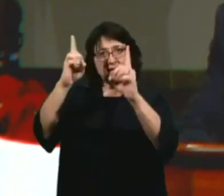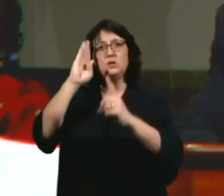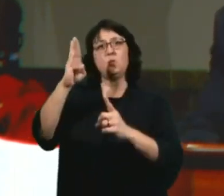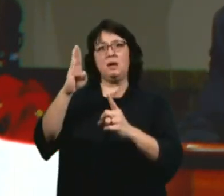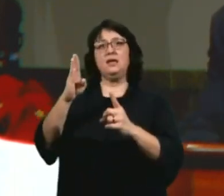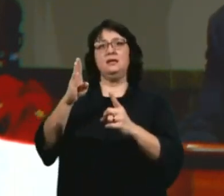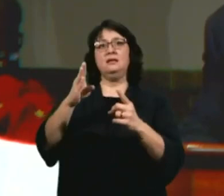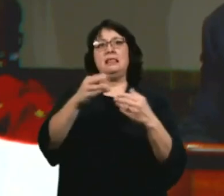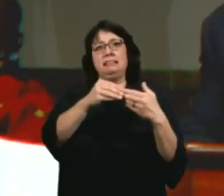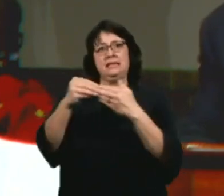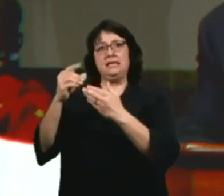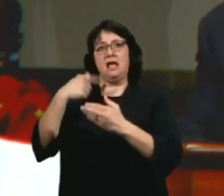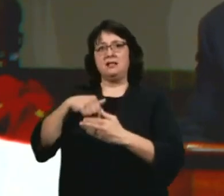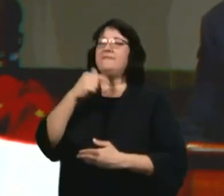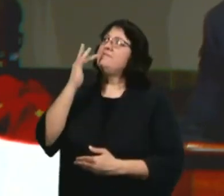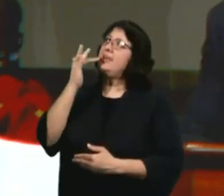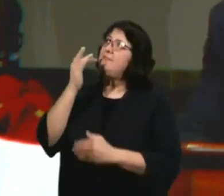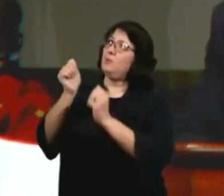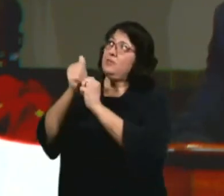in favor with God.